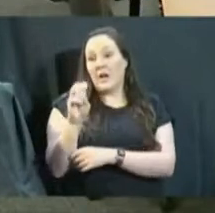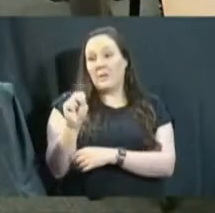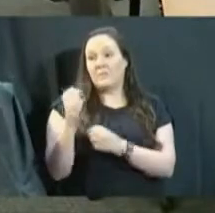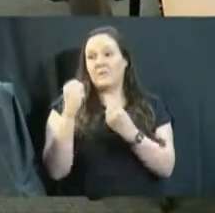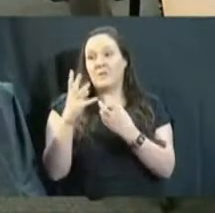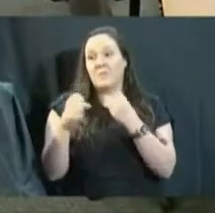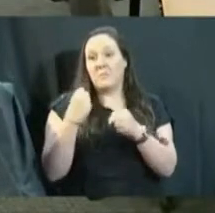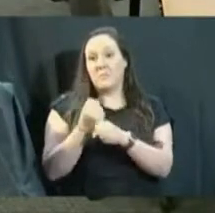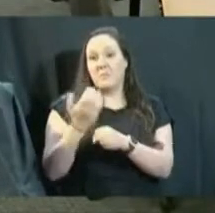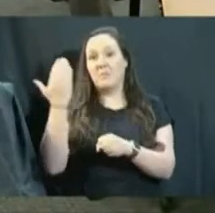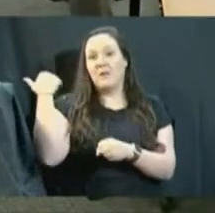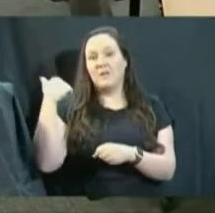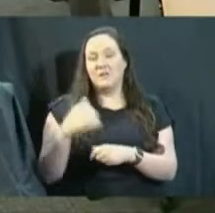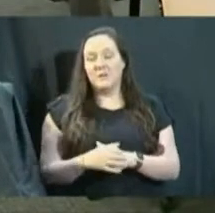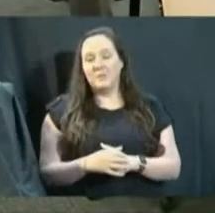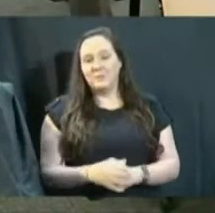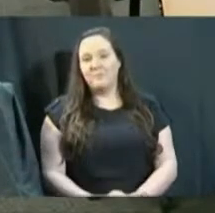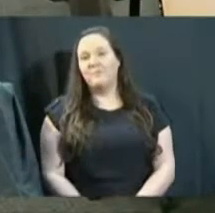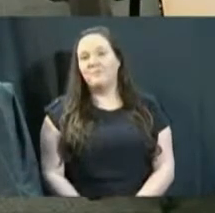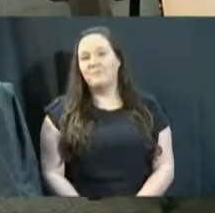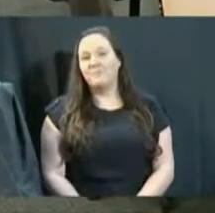ICU at St. Mary's on the Hills.